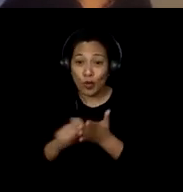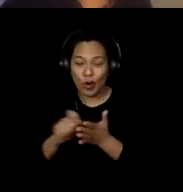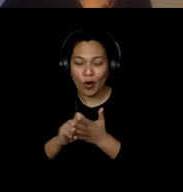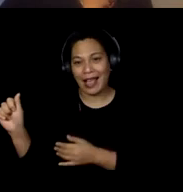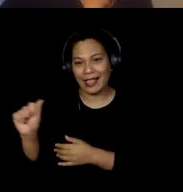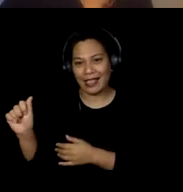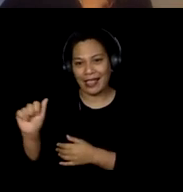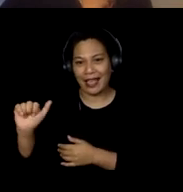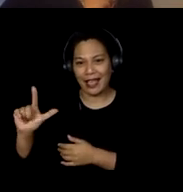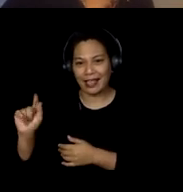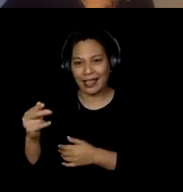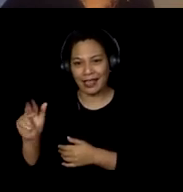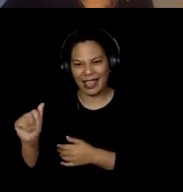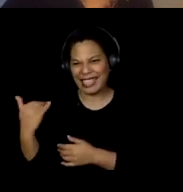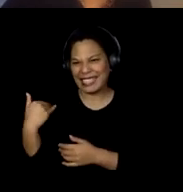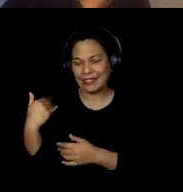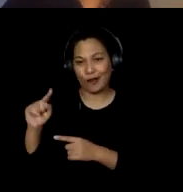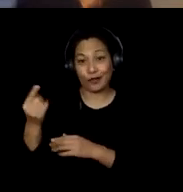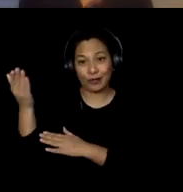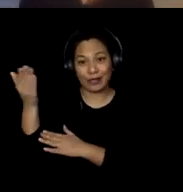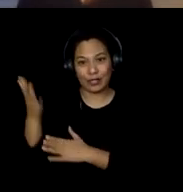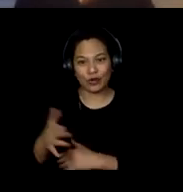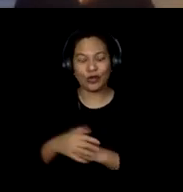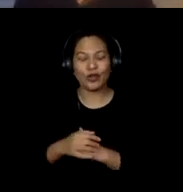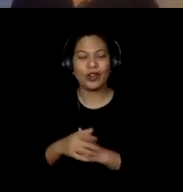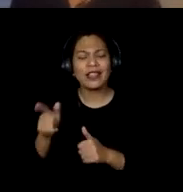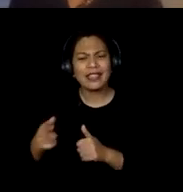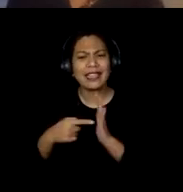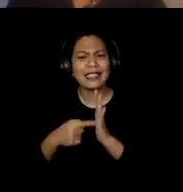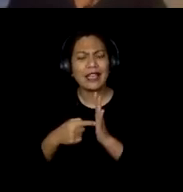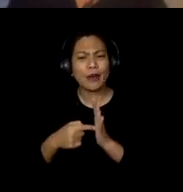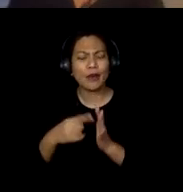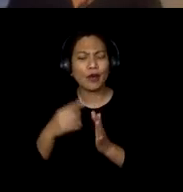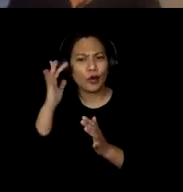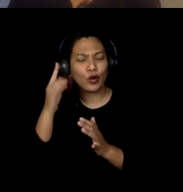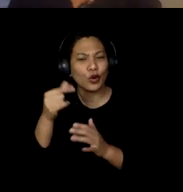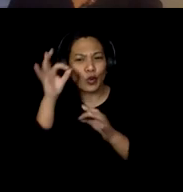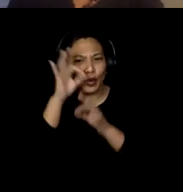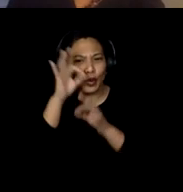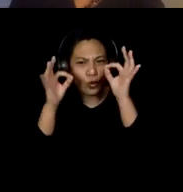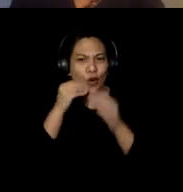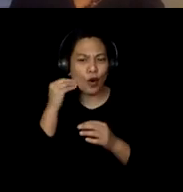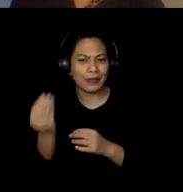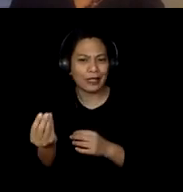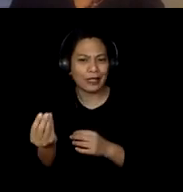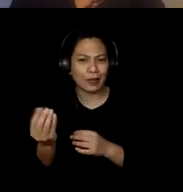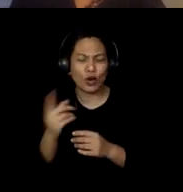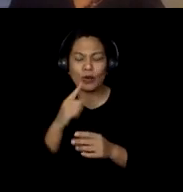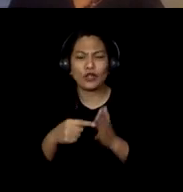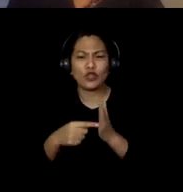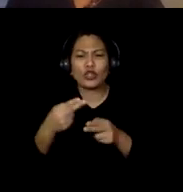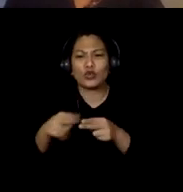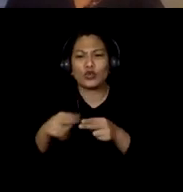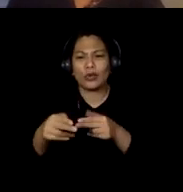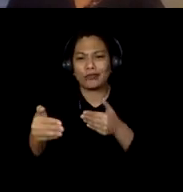presenting earlier. And it's an example of a Google Home speaker creative project. Now I'm just giving you a clip. I'm not gonna play the whole thing for